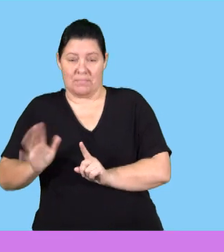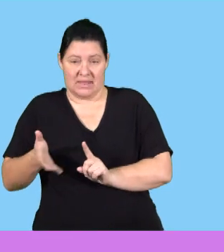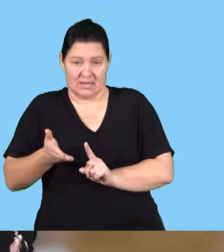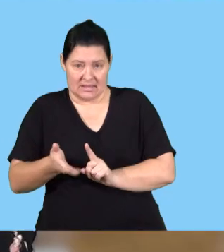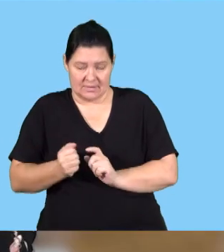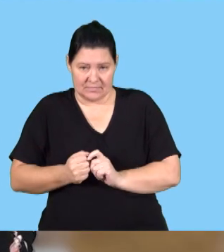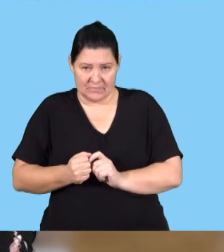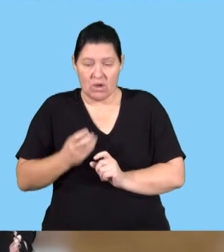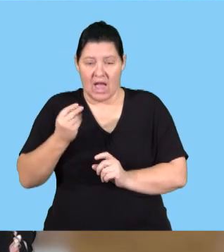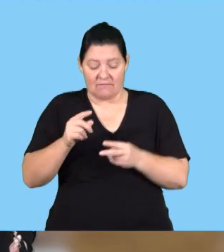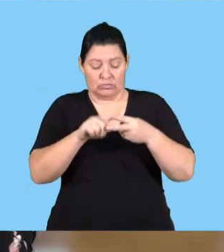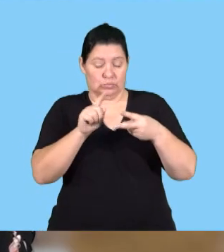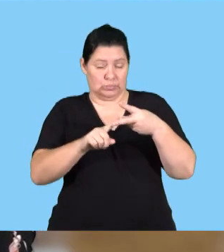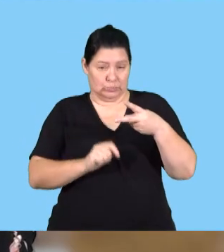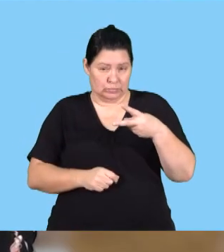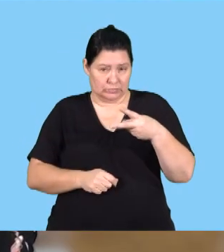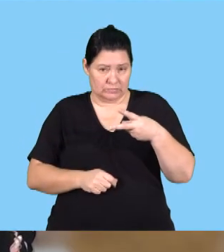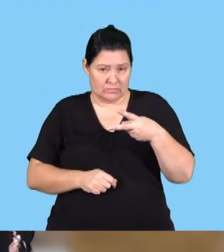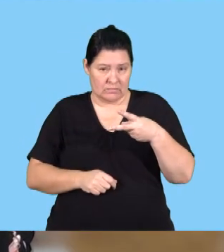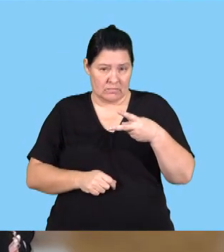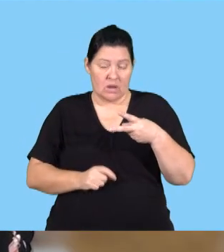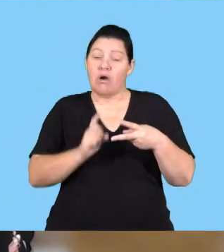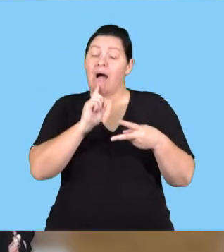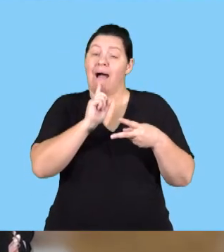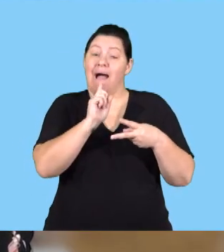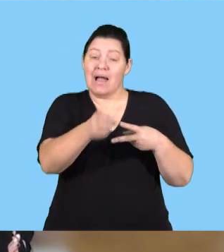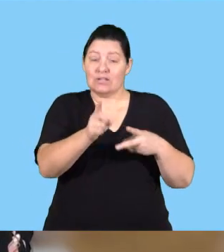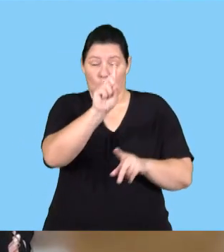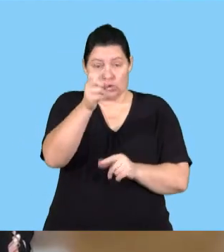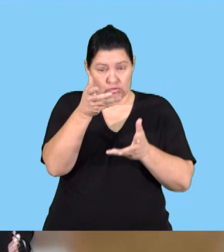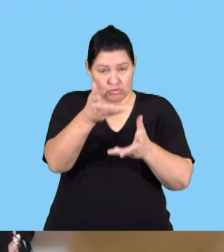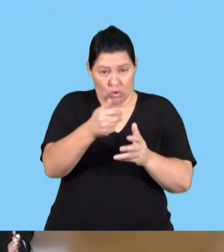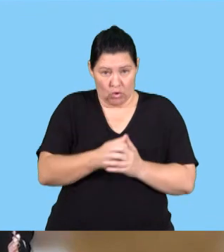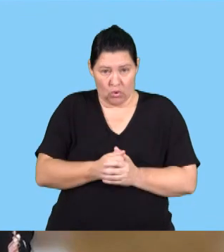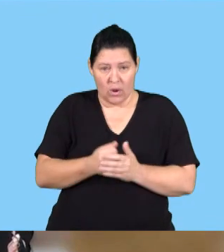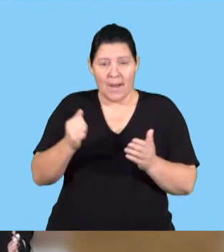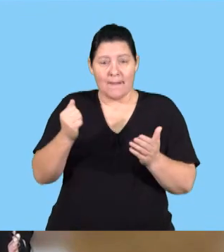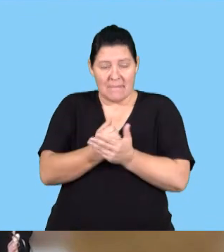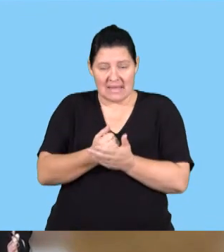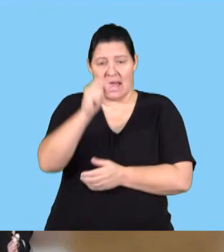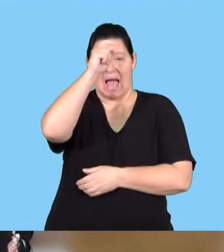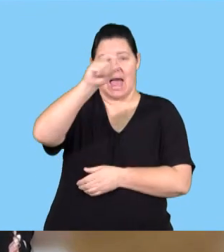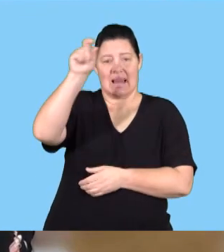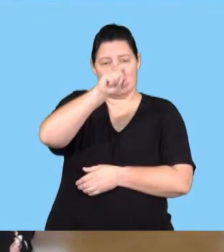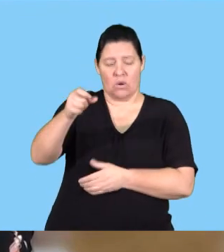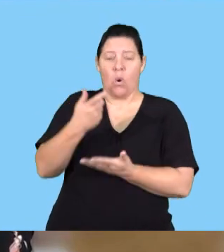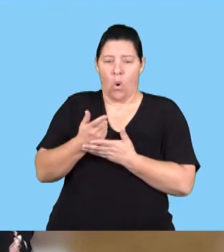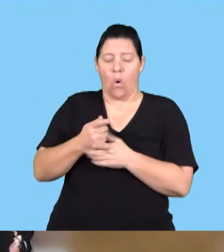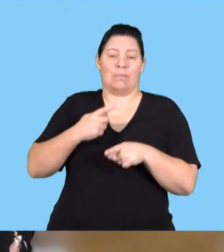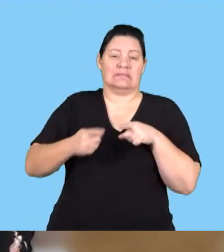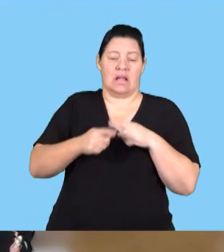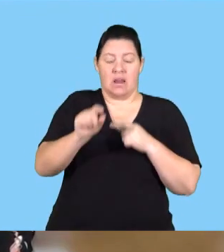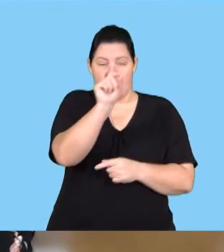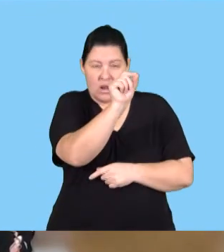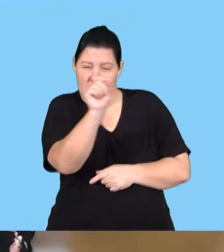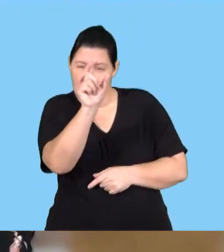one, we are having 2 questions, remember. So when you answer these types of questions, you need to have your highlighter or a